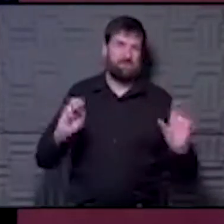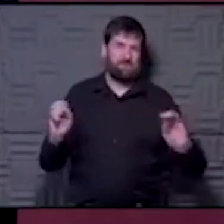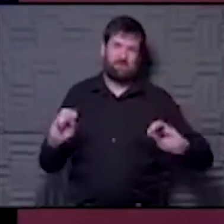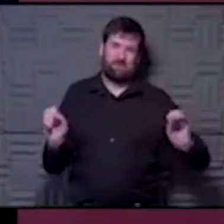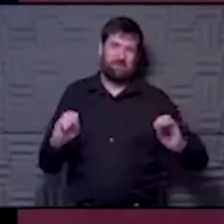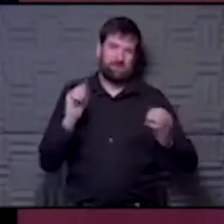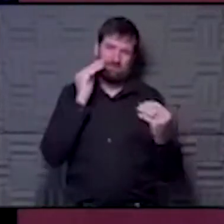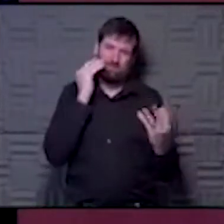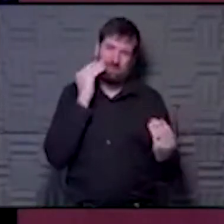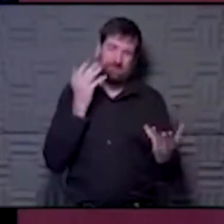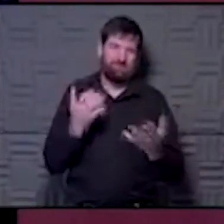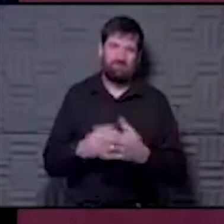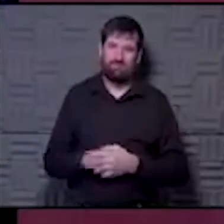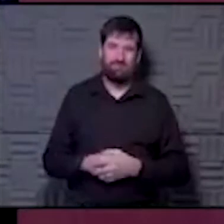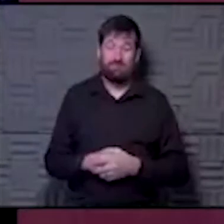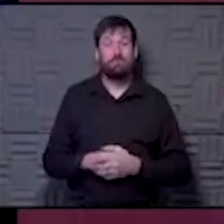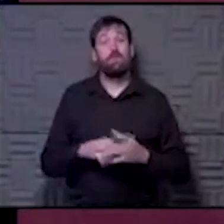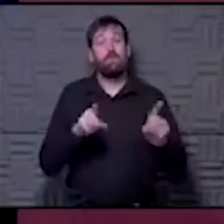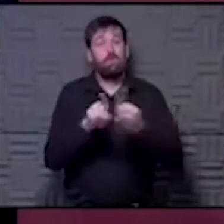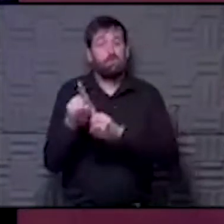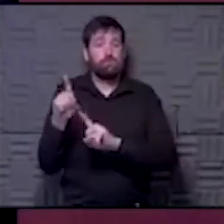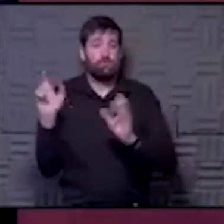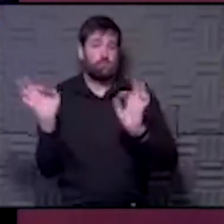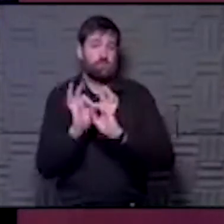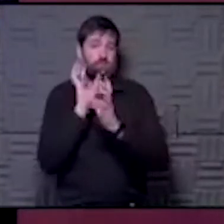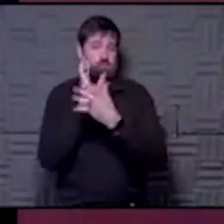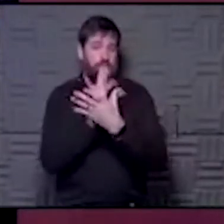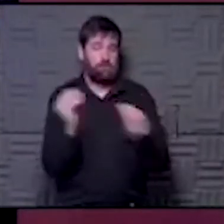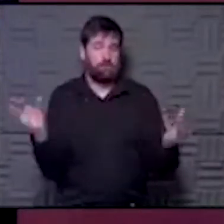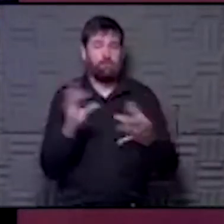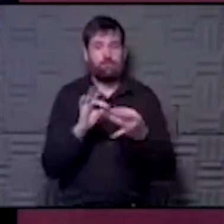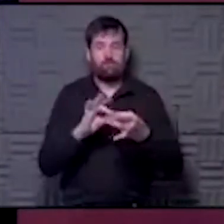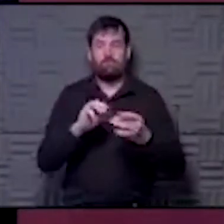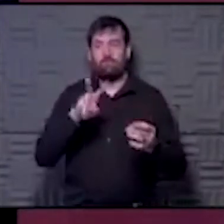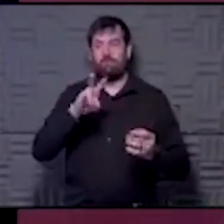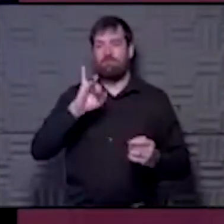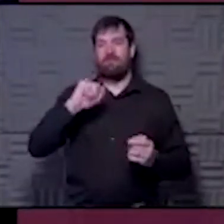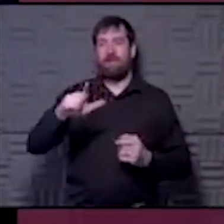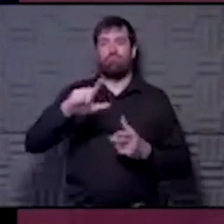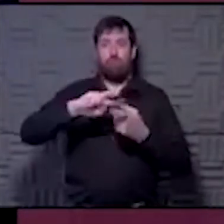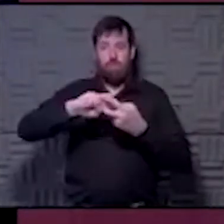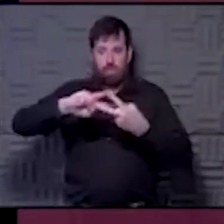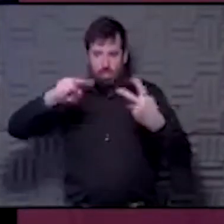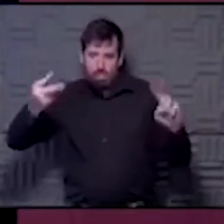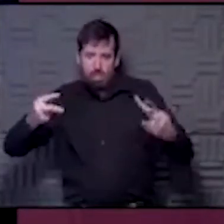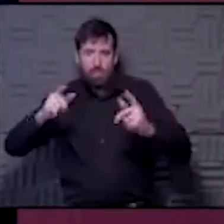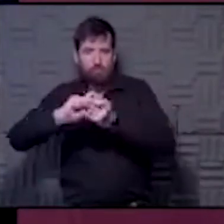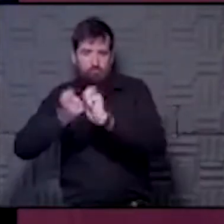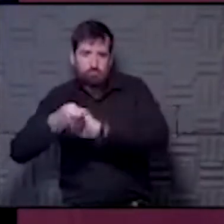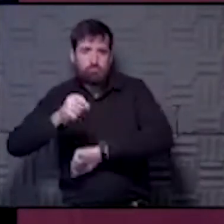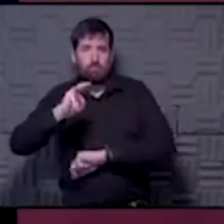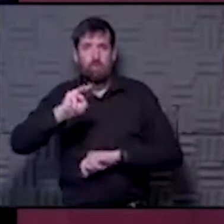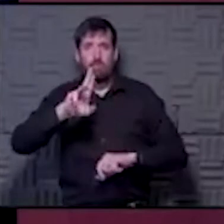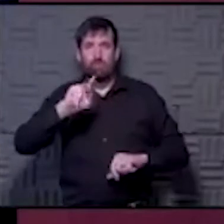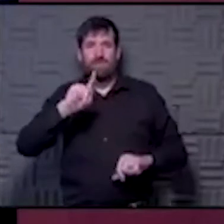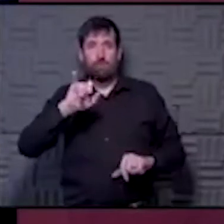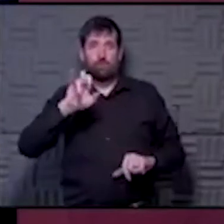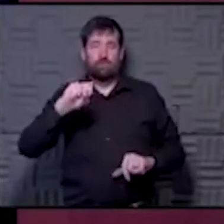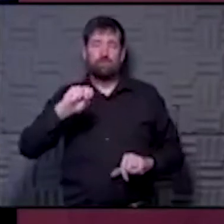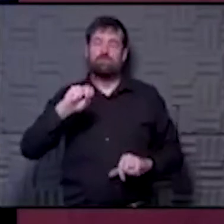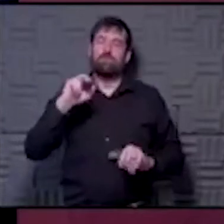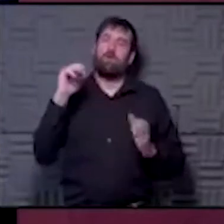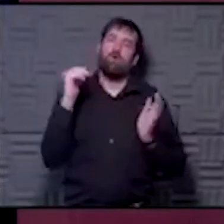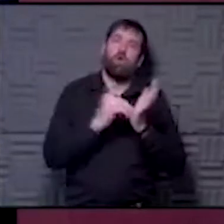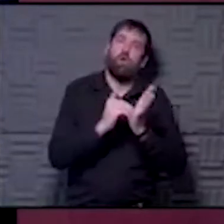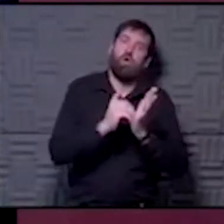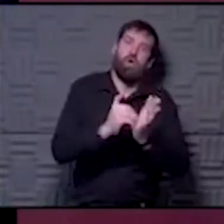away. I think it's also important to point out to everybody that viral mutations occur all the time. Yeah. So this is not new, and what you don't read are all the mutations that may